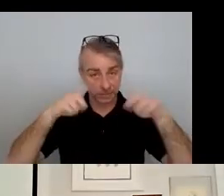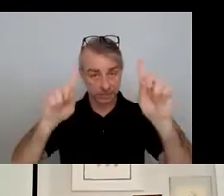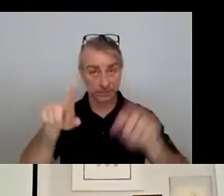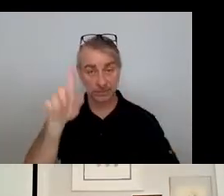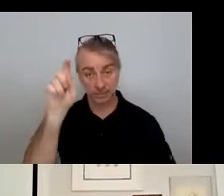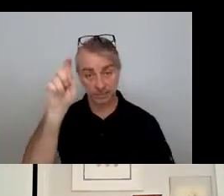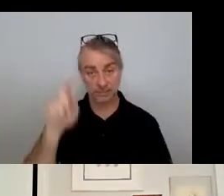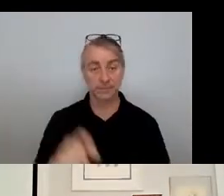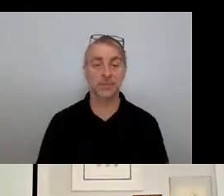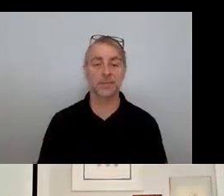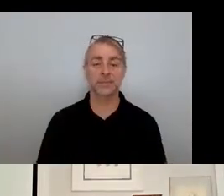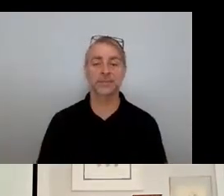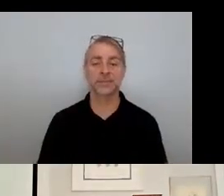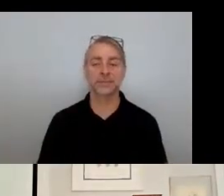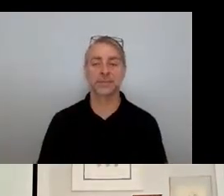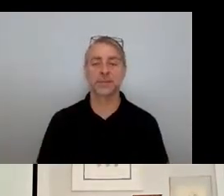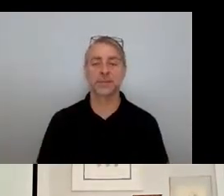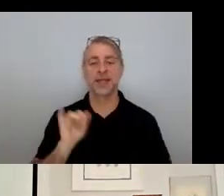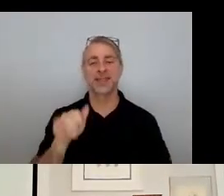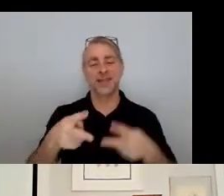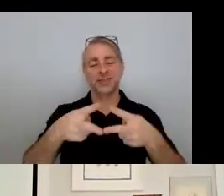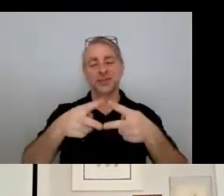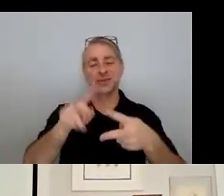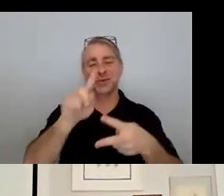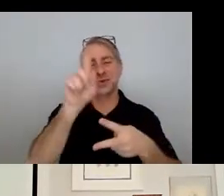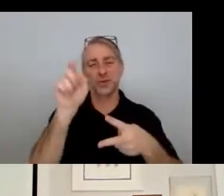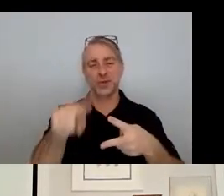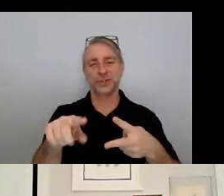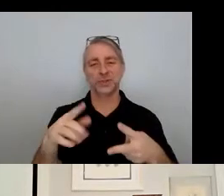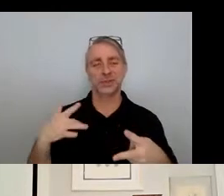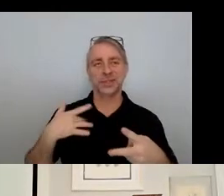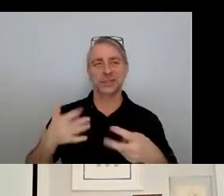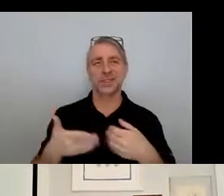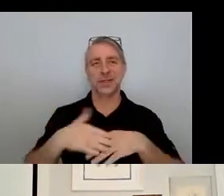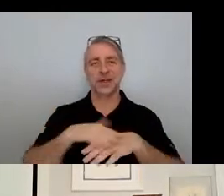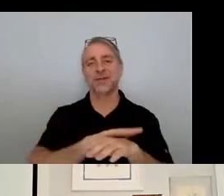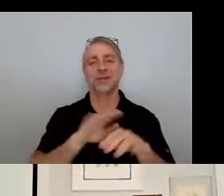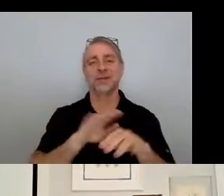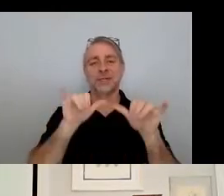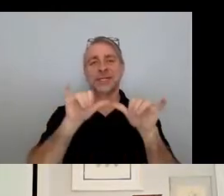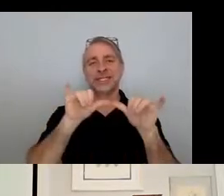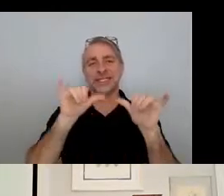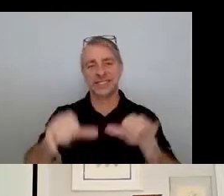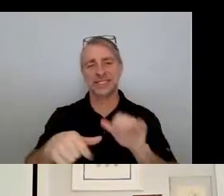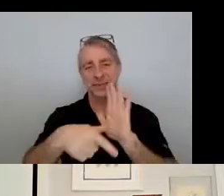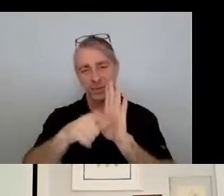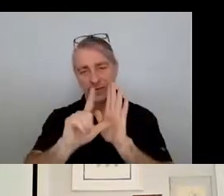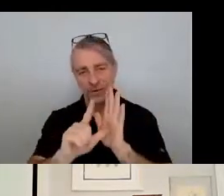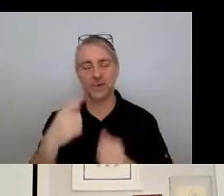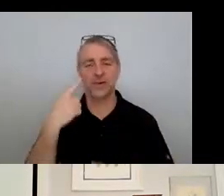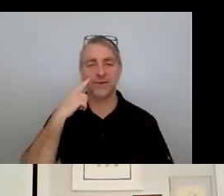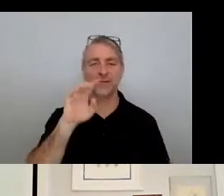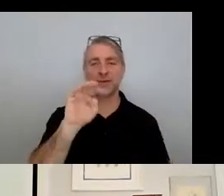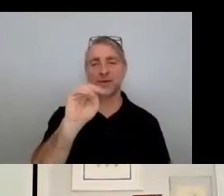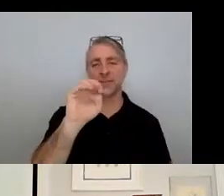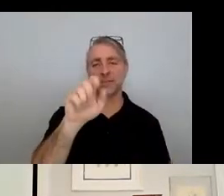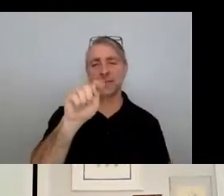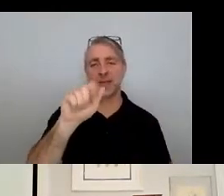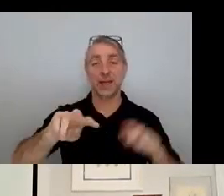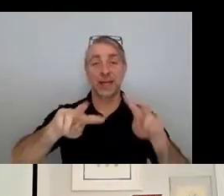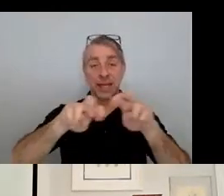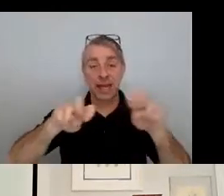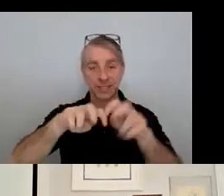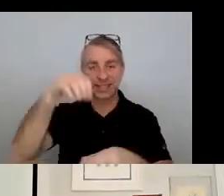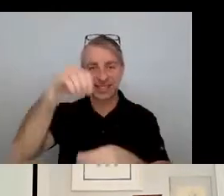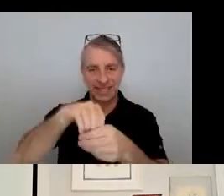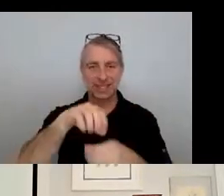cover most of the kinds of questions that we might ask in a systematic review and meta-analysis in STEM. But